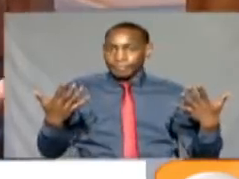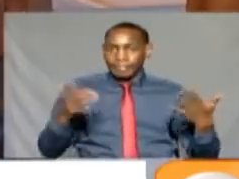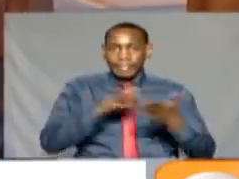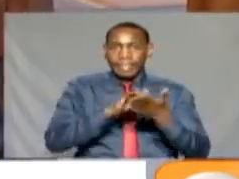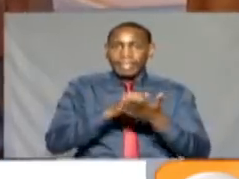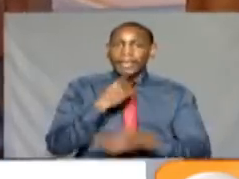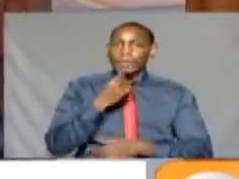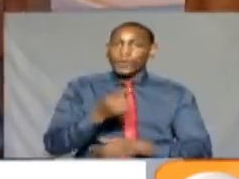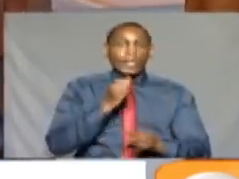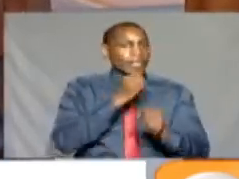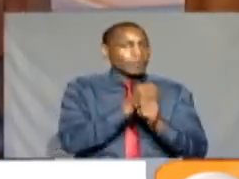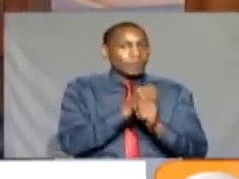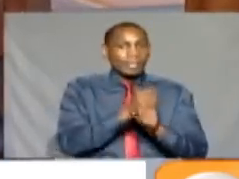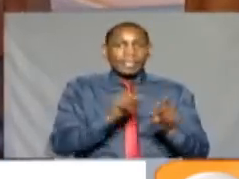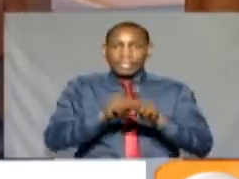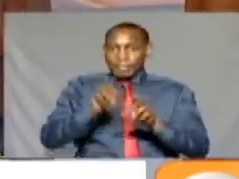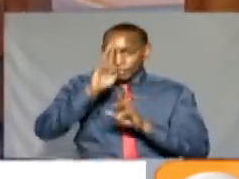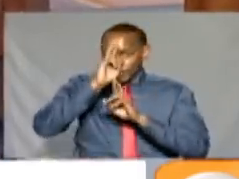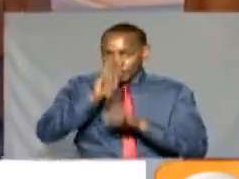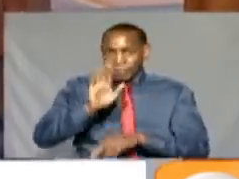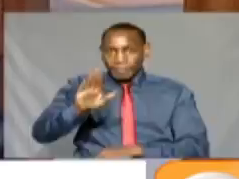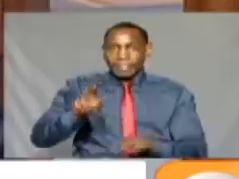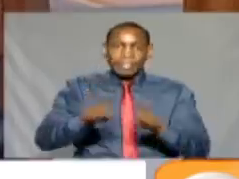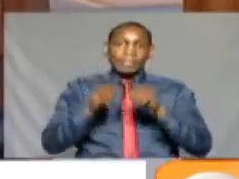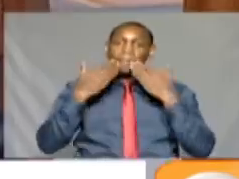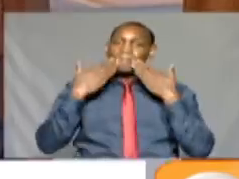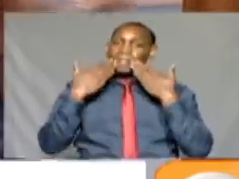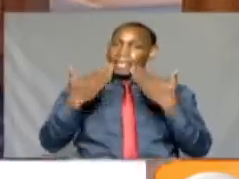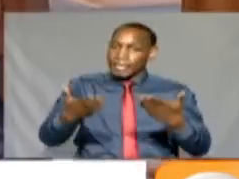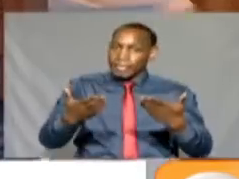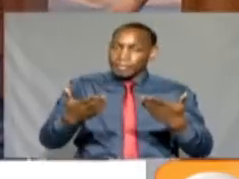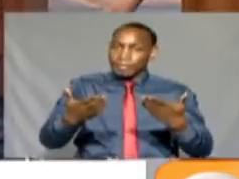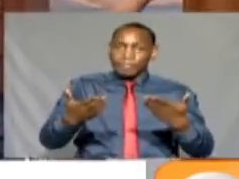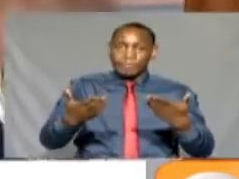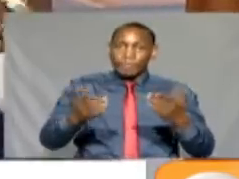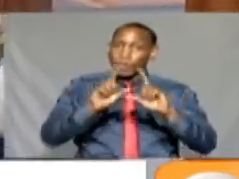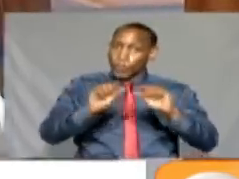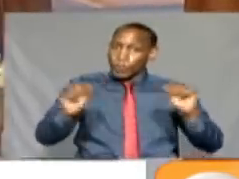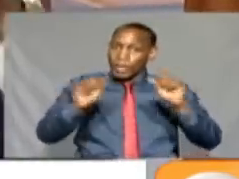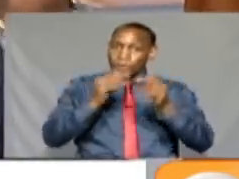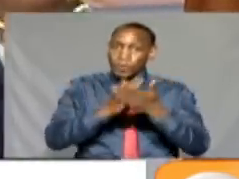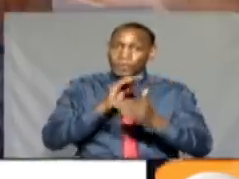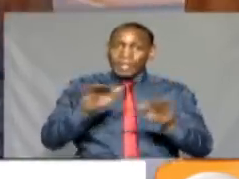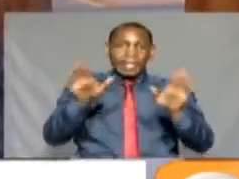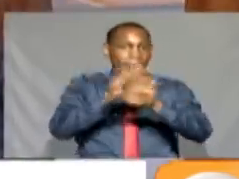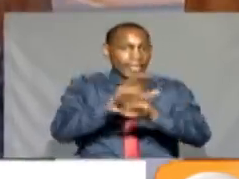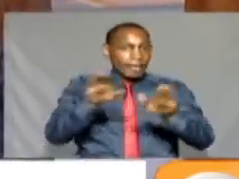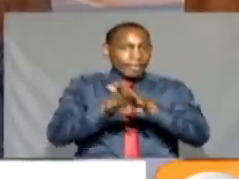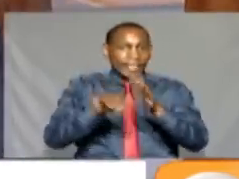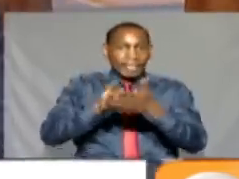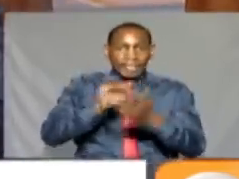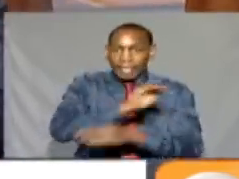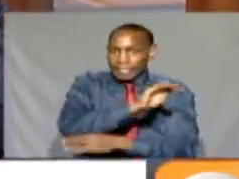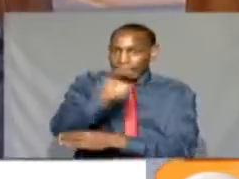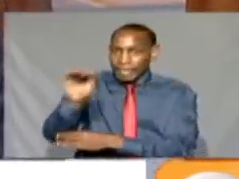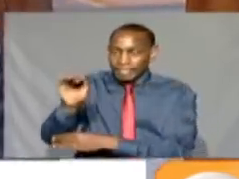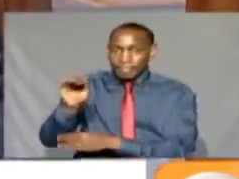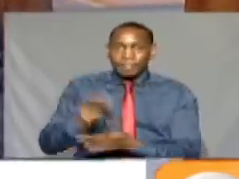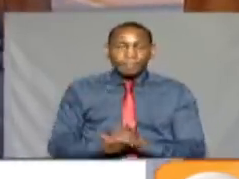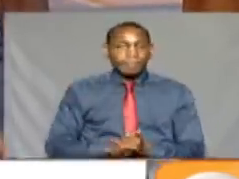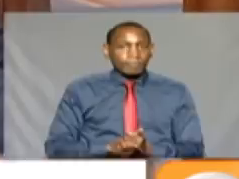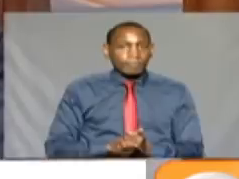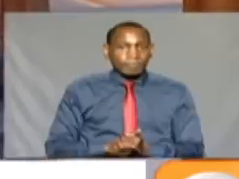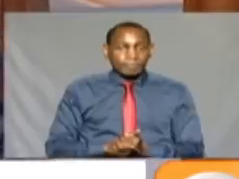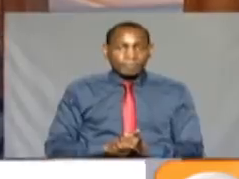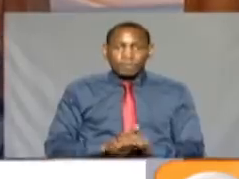the Moi used to do, and we respect him and we thank him. And by the way, all the things that I won't take calls now. Okay,